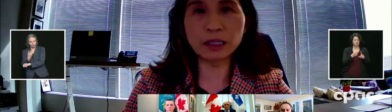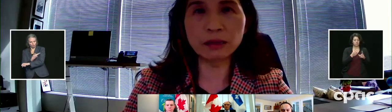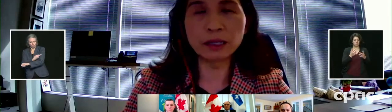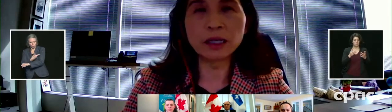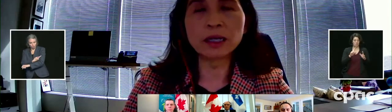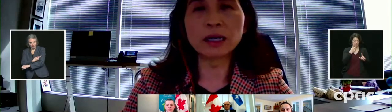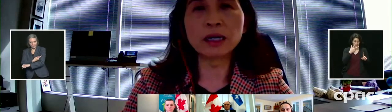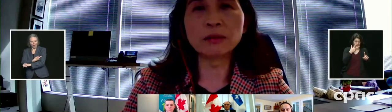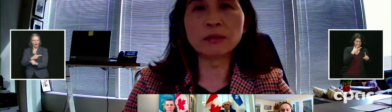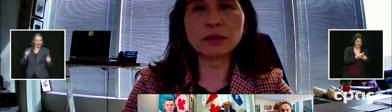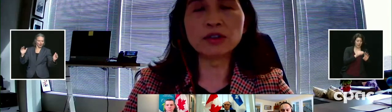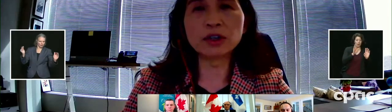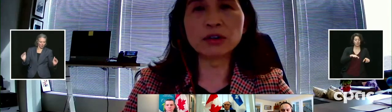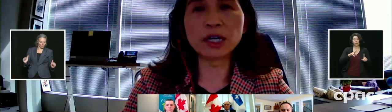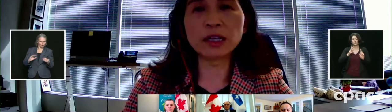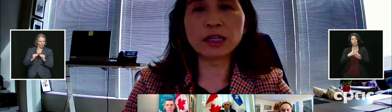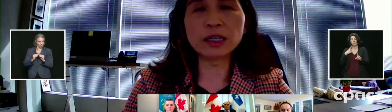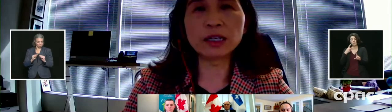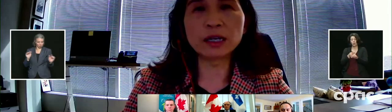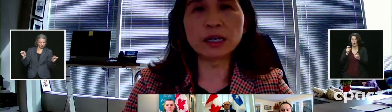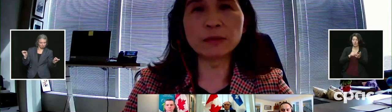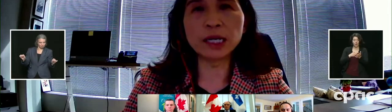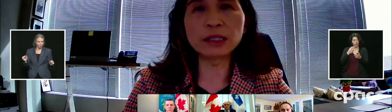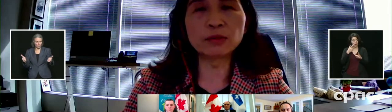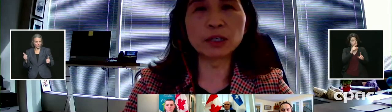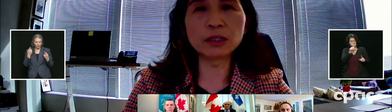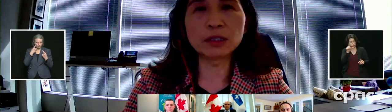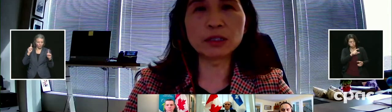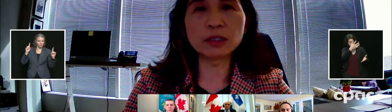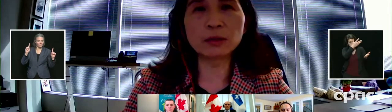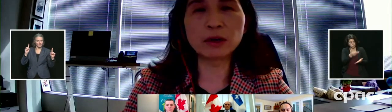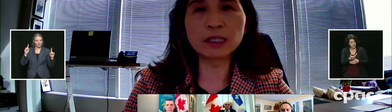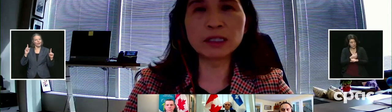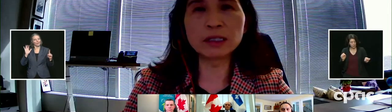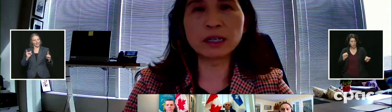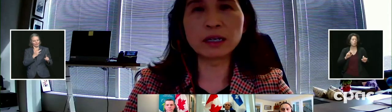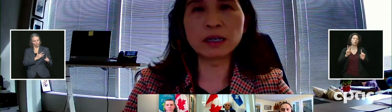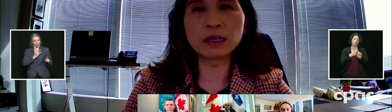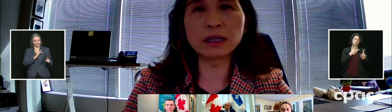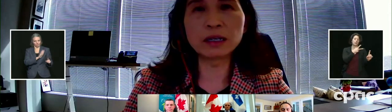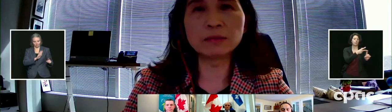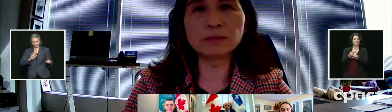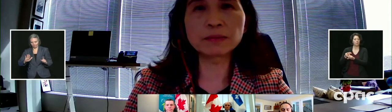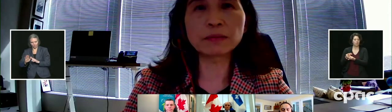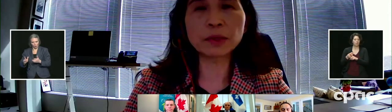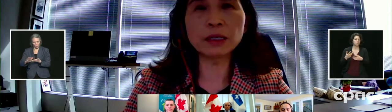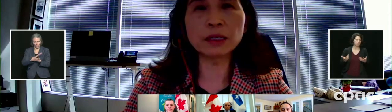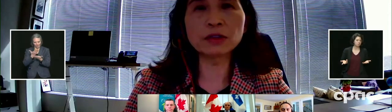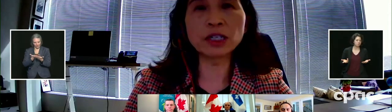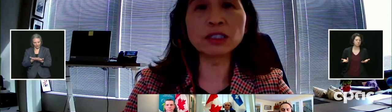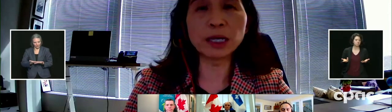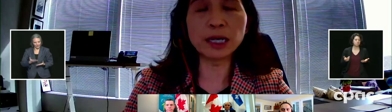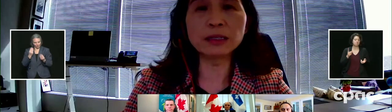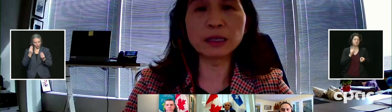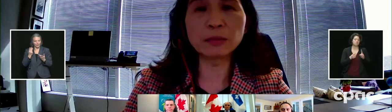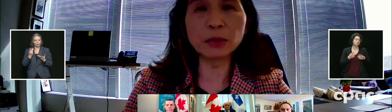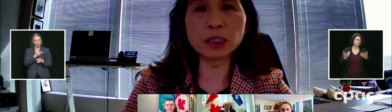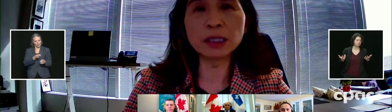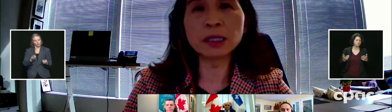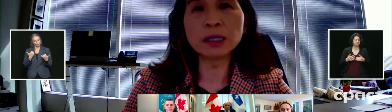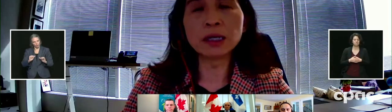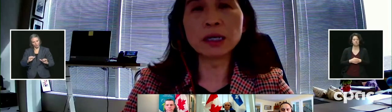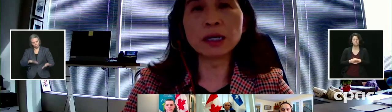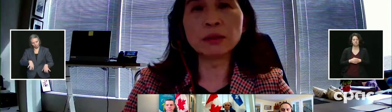vaccine. So I think that's what the provinces are trying to balance at the